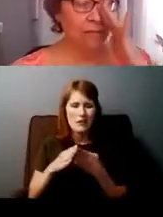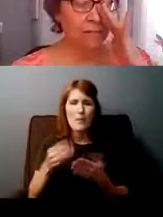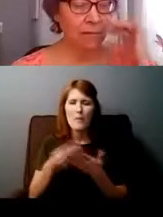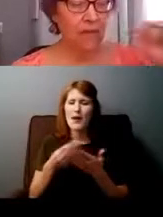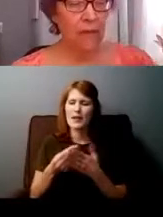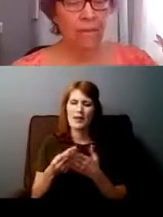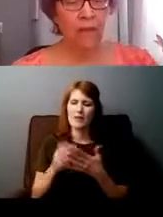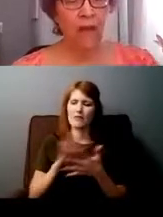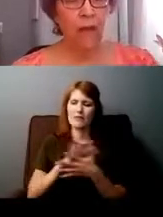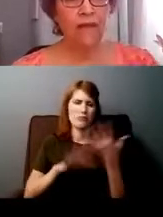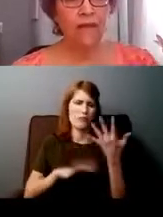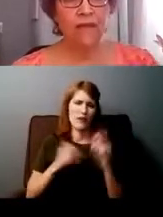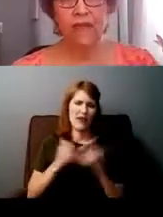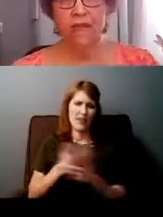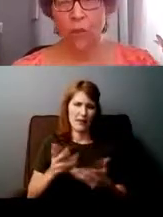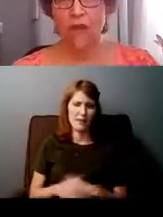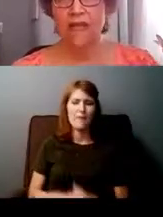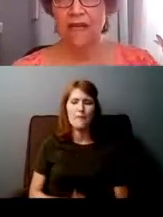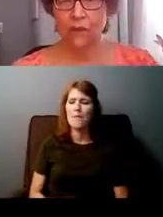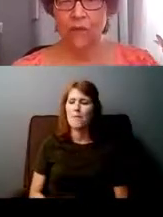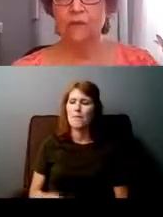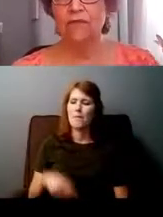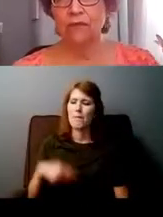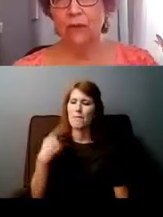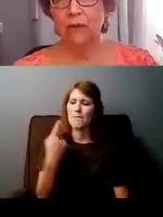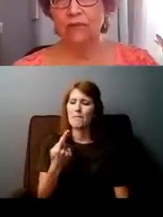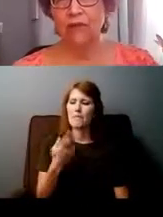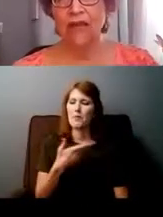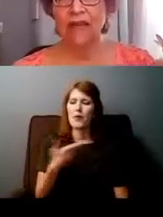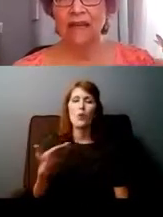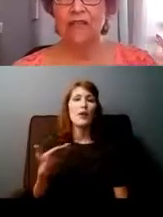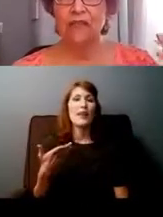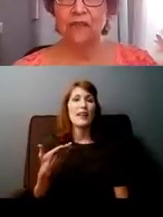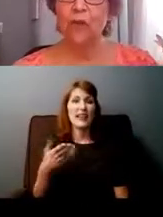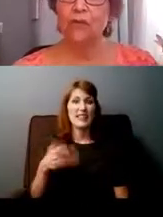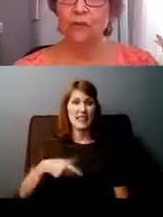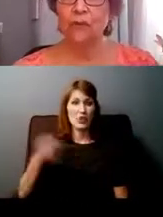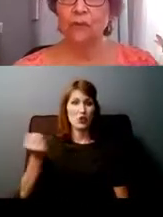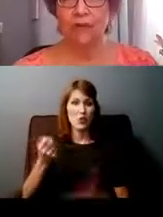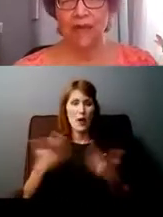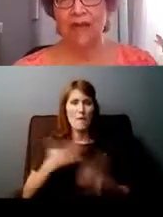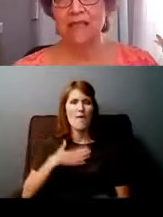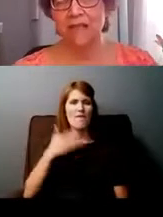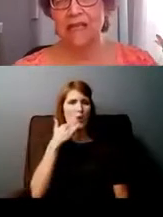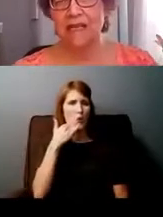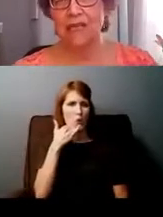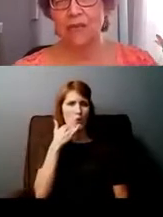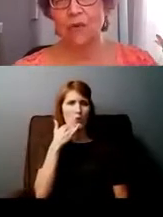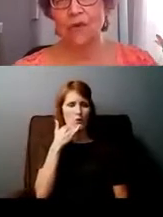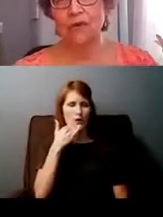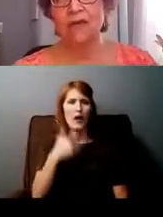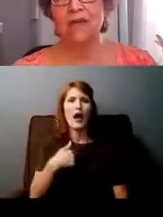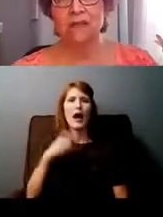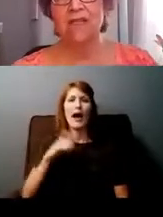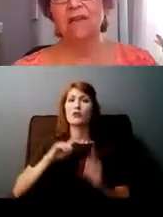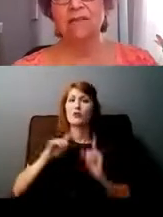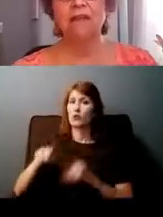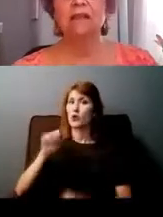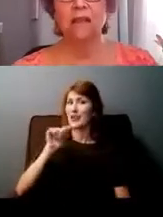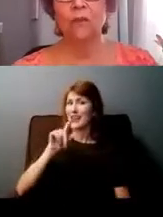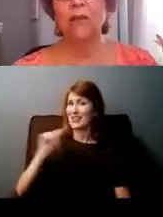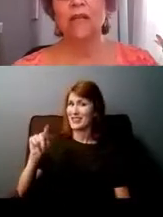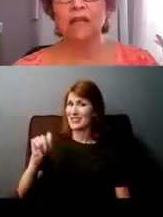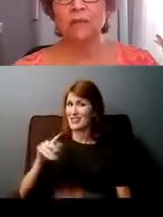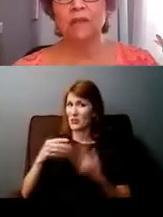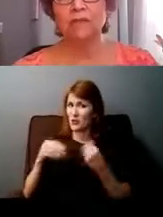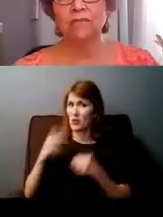everything. One of the things that was taken was my phone, and I had to go to the AT&T store to see if I could